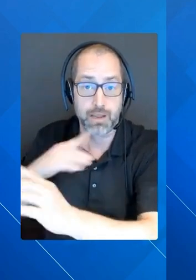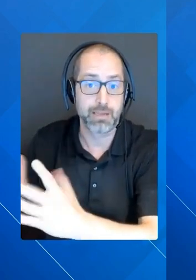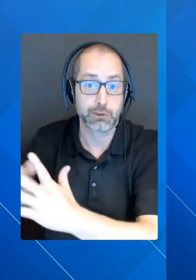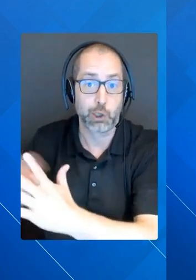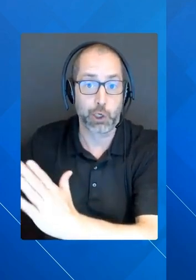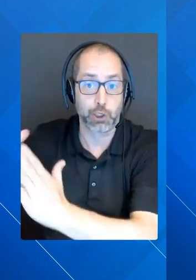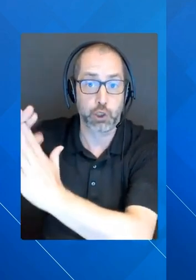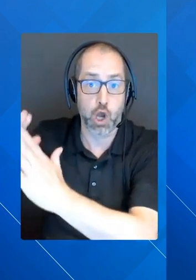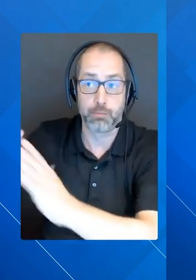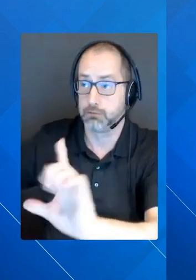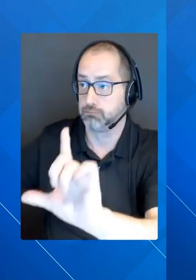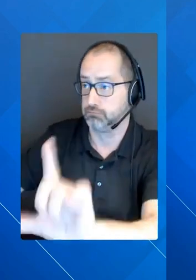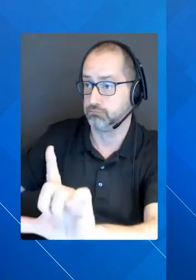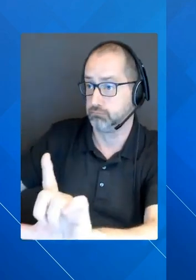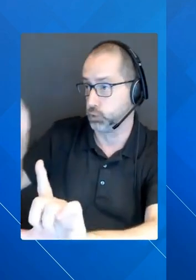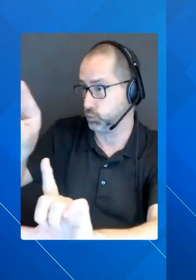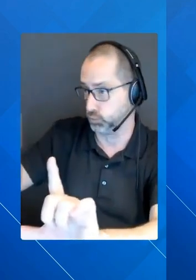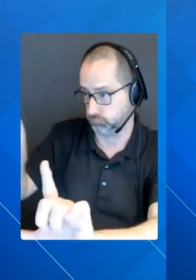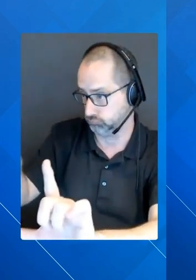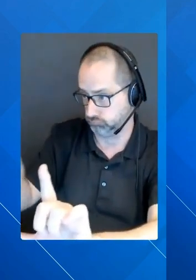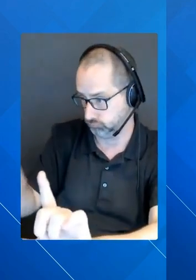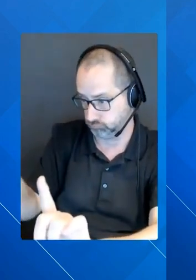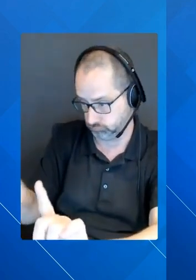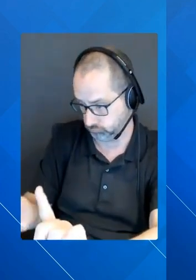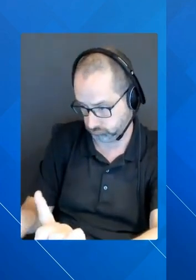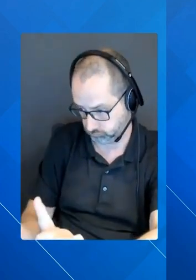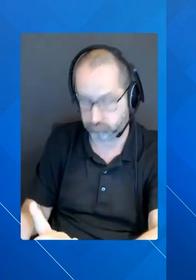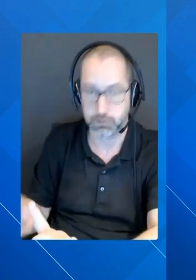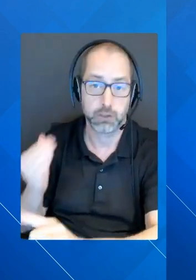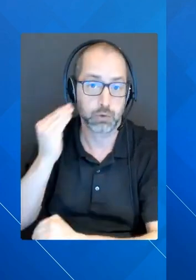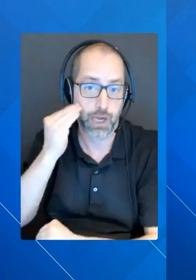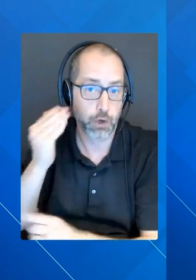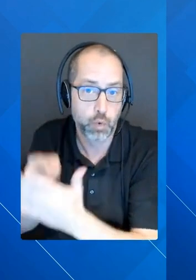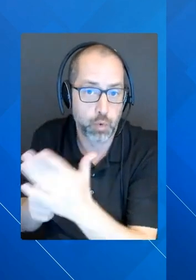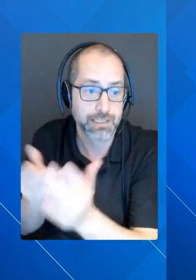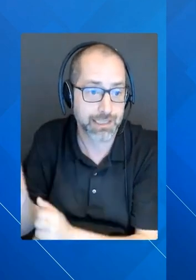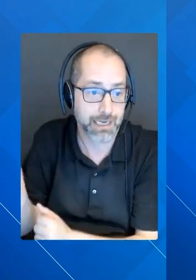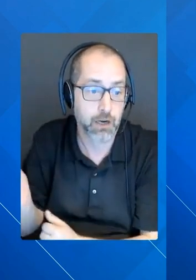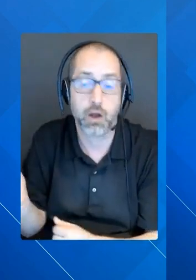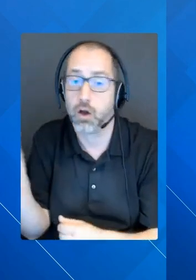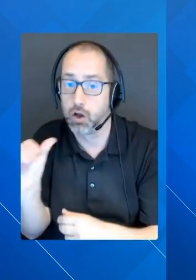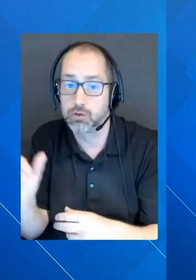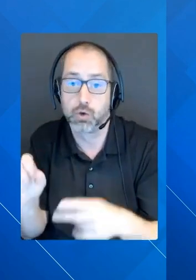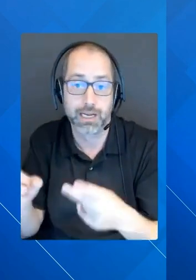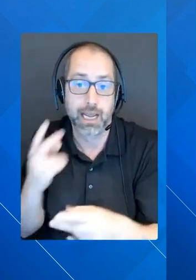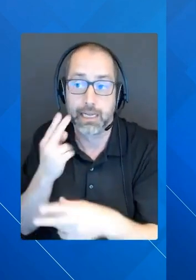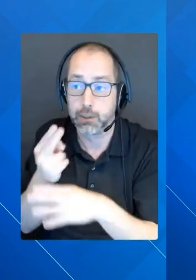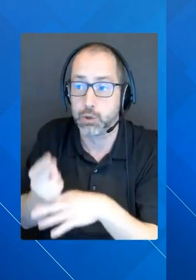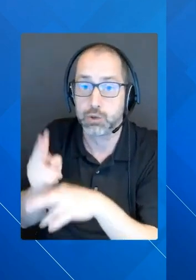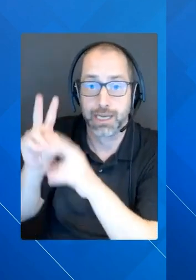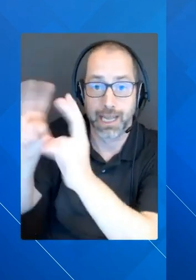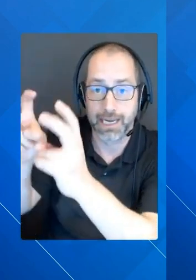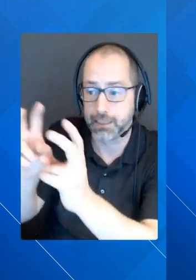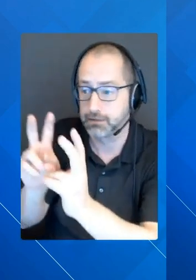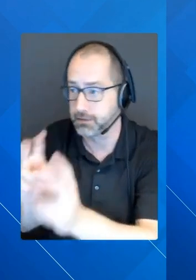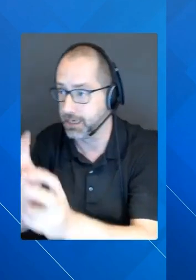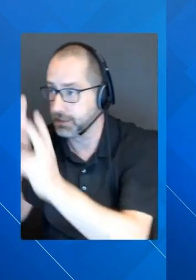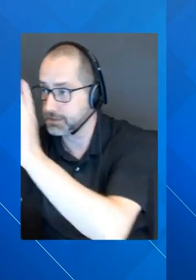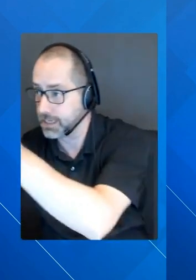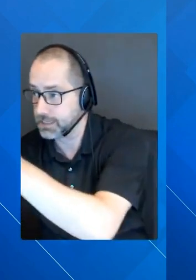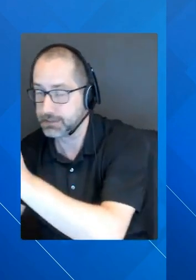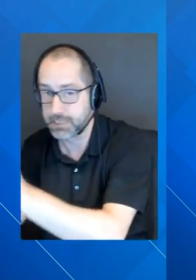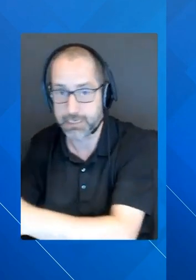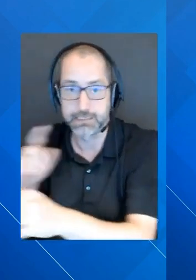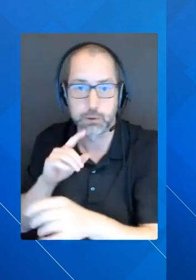and read everything once so I know what's there. As you've seen, I could also use headings or other semantic reference points to get where I